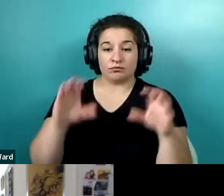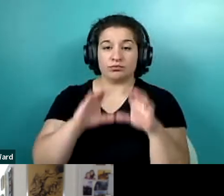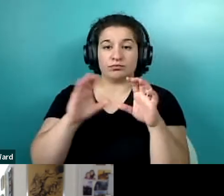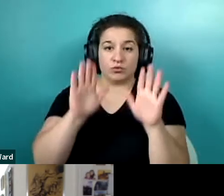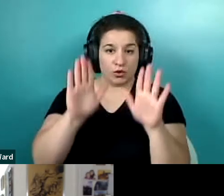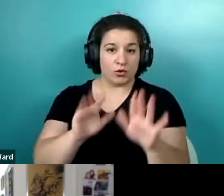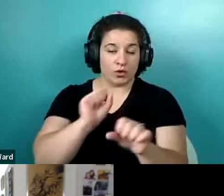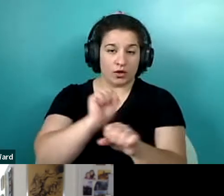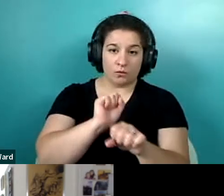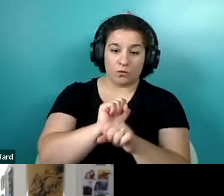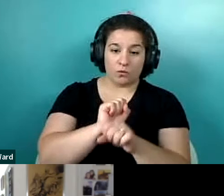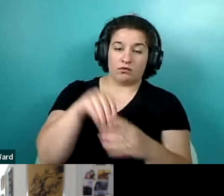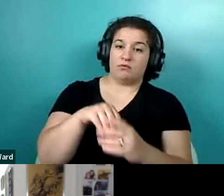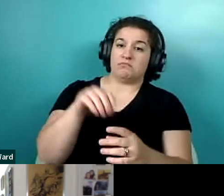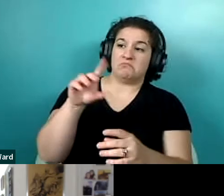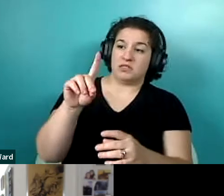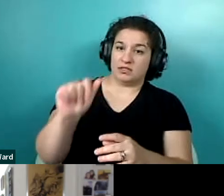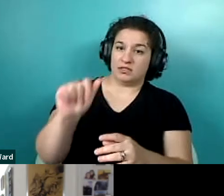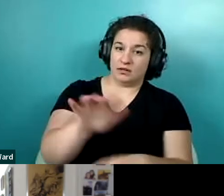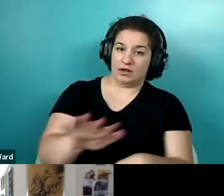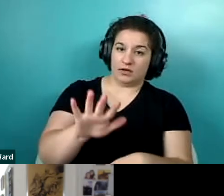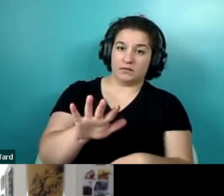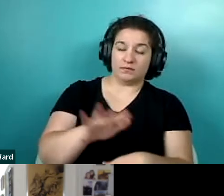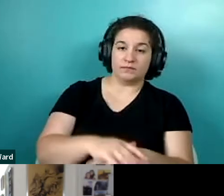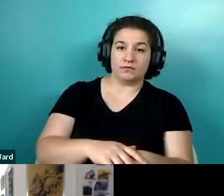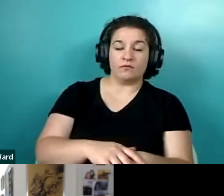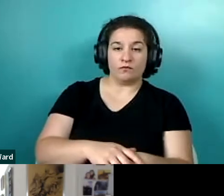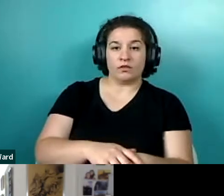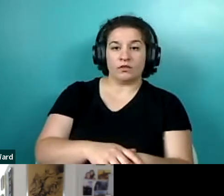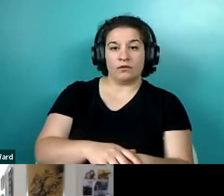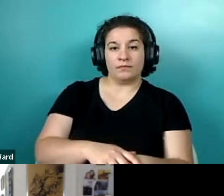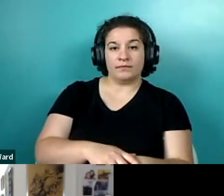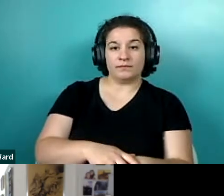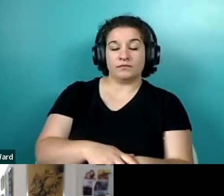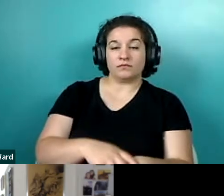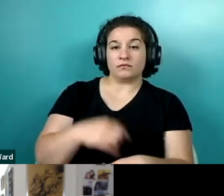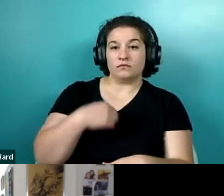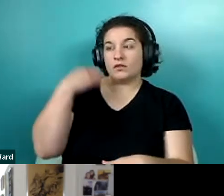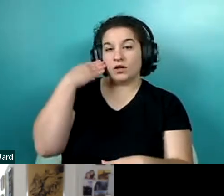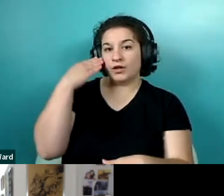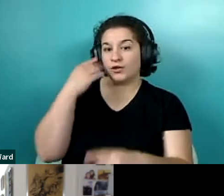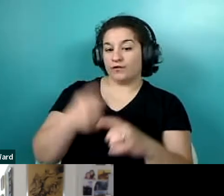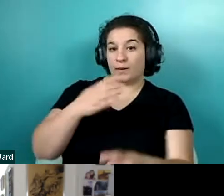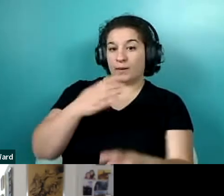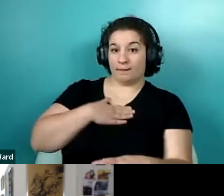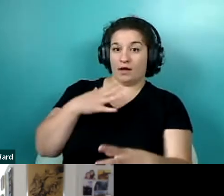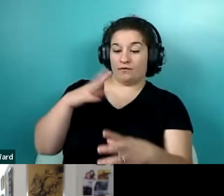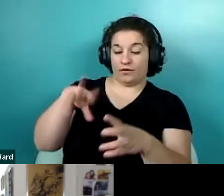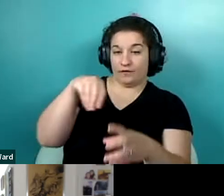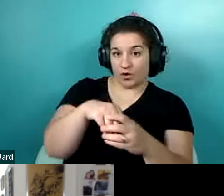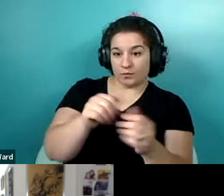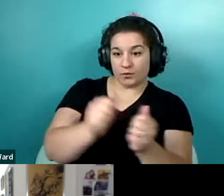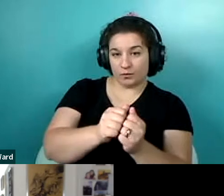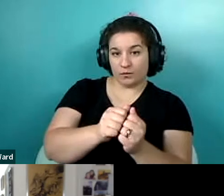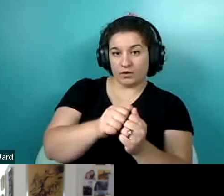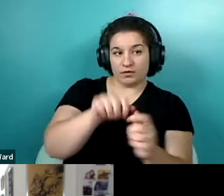others. So I'm not rating any of them, but I just know from my involvement with them and other friends of mine who are working there